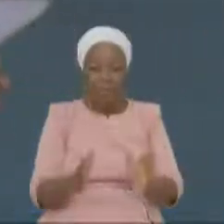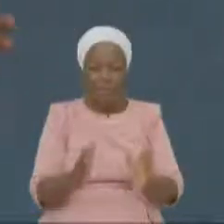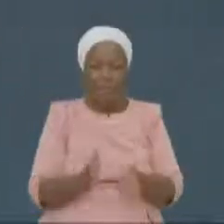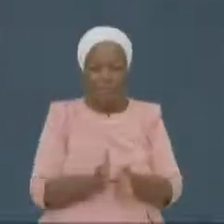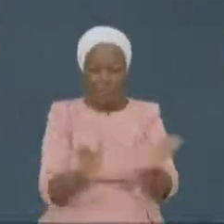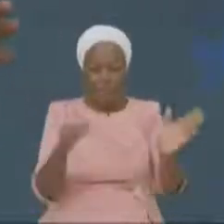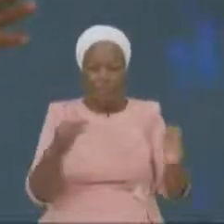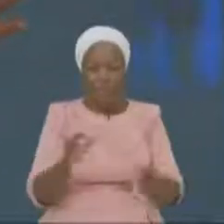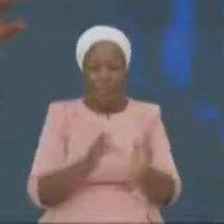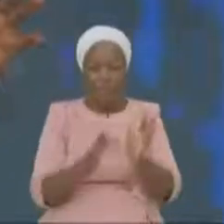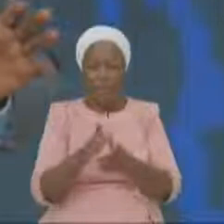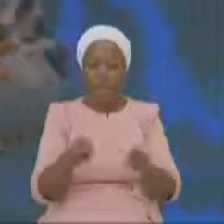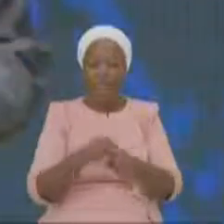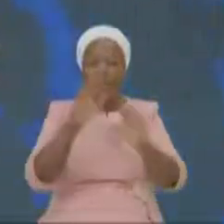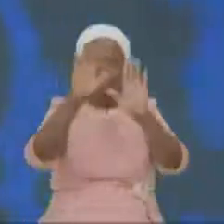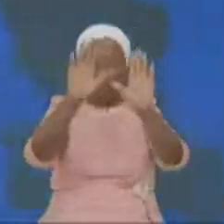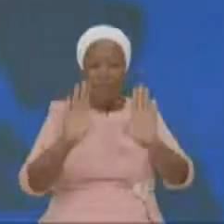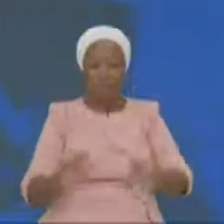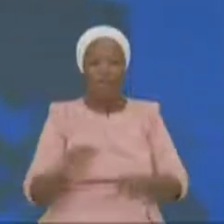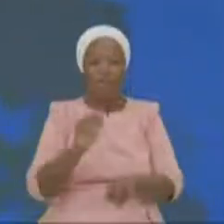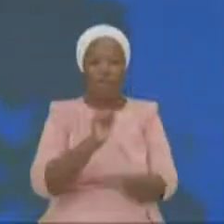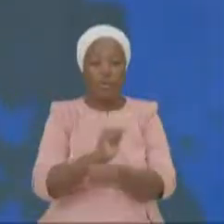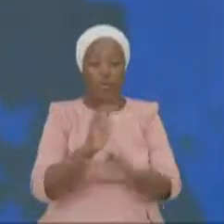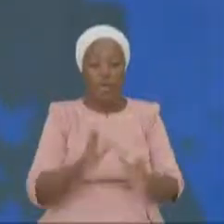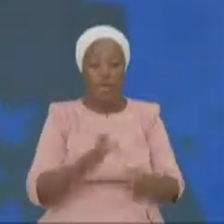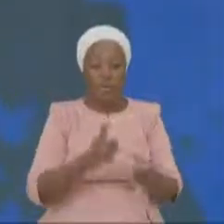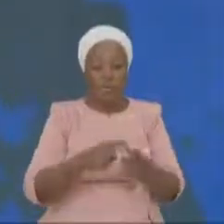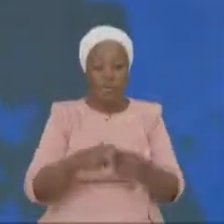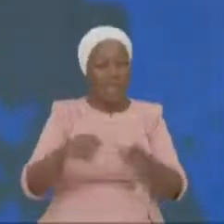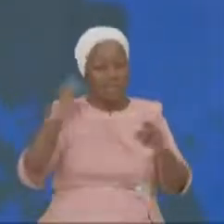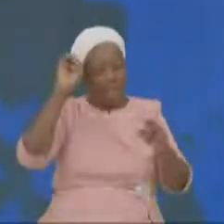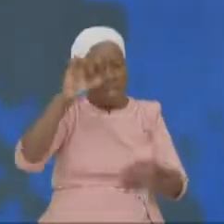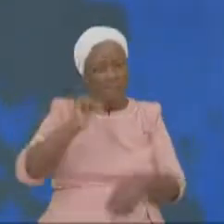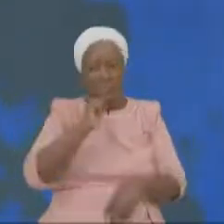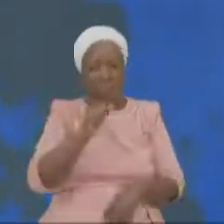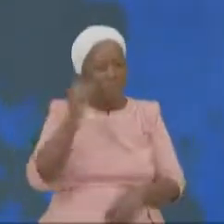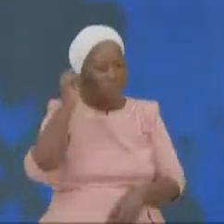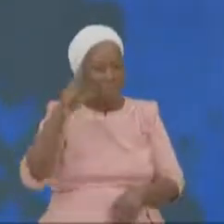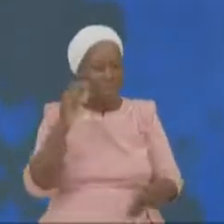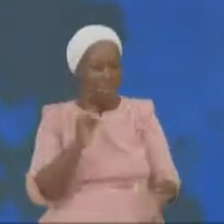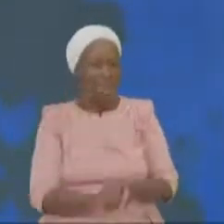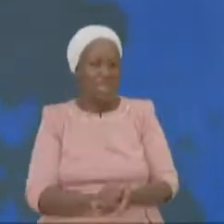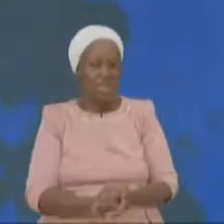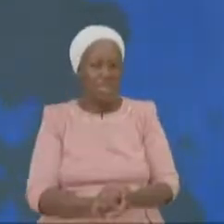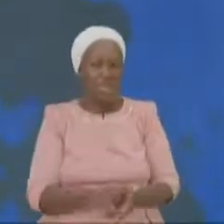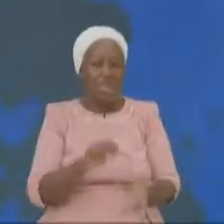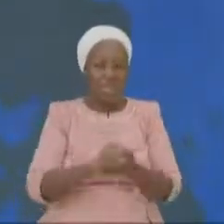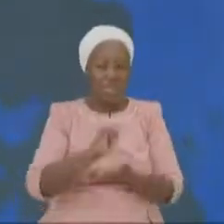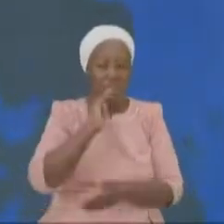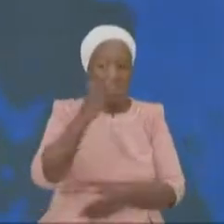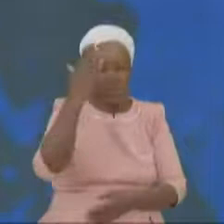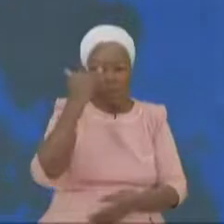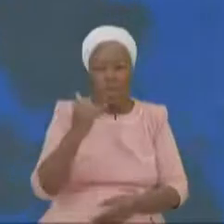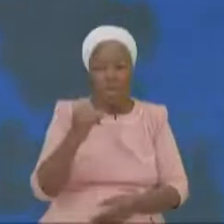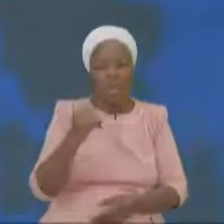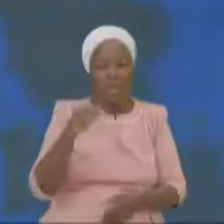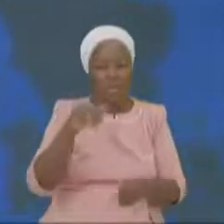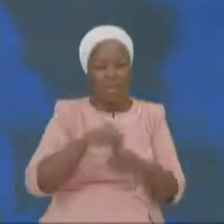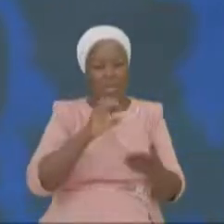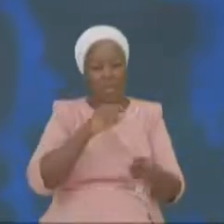a miracle worker. And he couldn't understand that. That's why